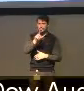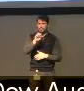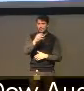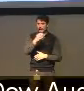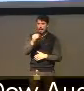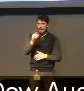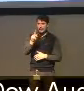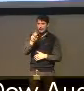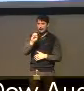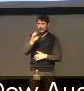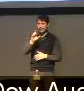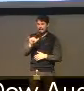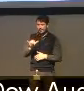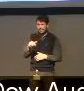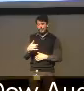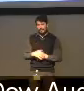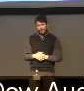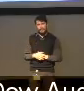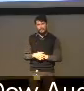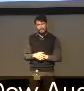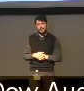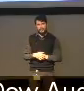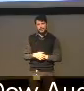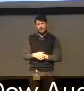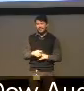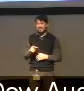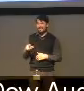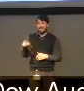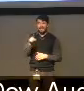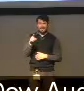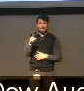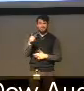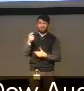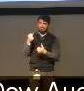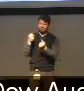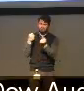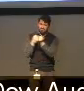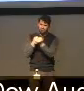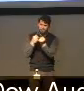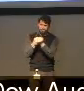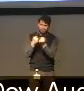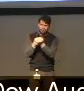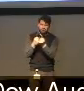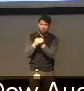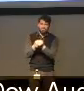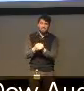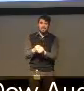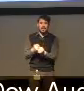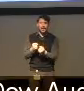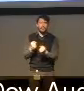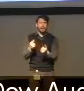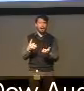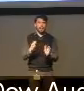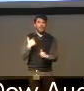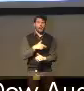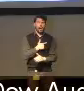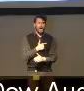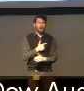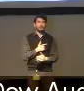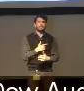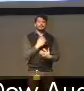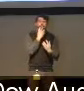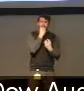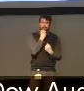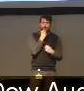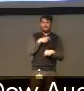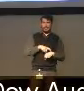Kelly. They kept us supported. They gave us what we called sacred time, and they always came and talked to